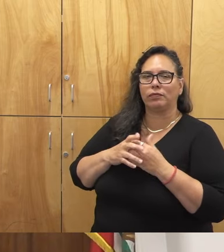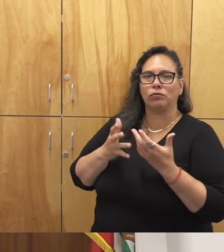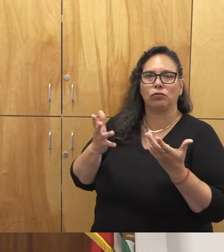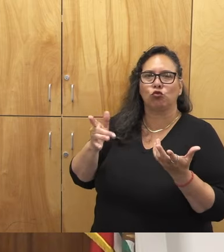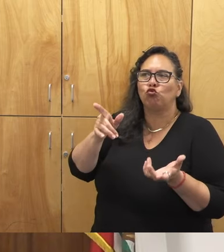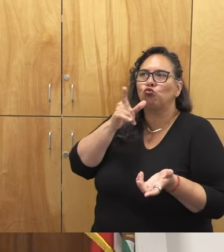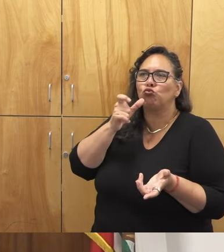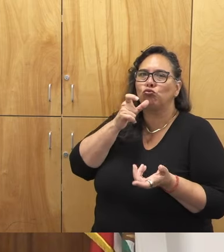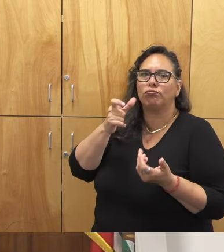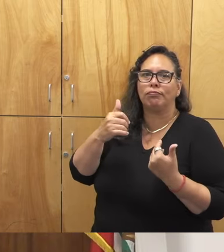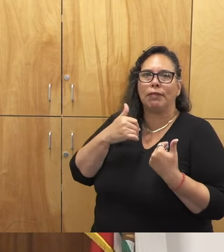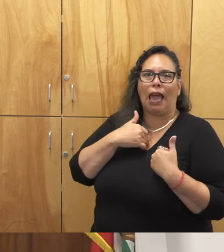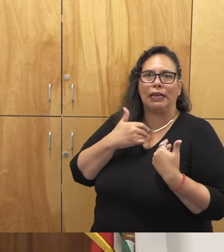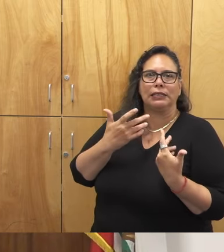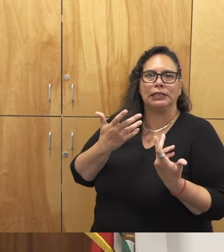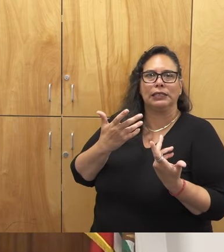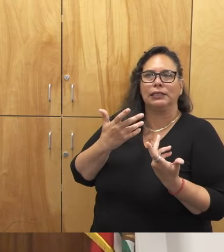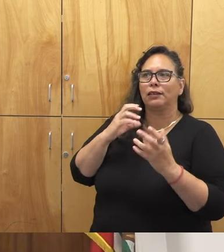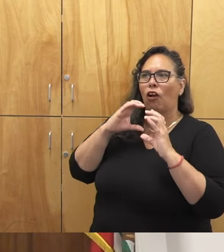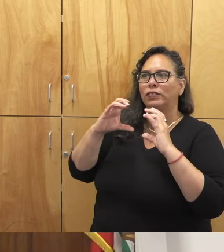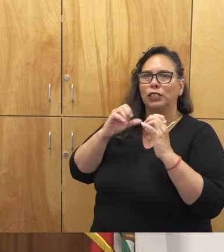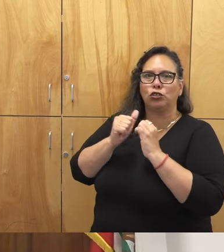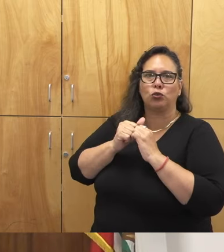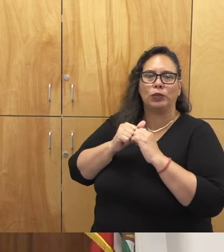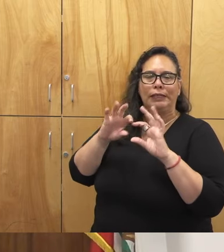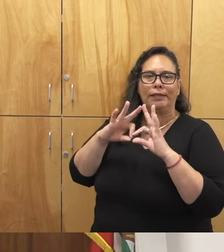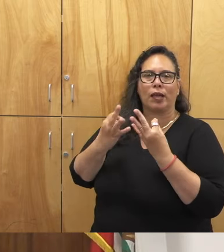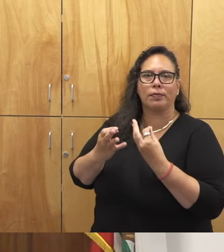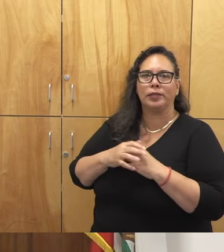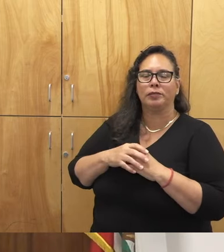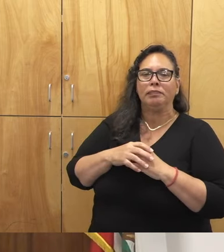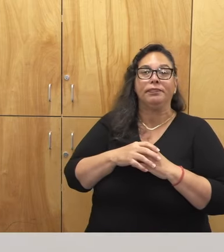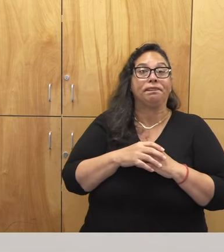And who has those conversations?